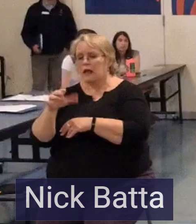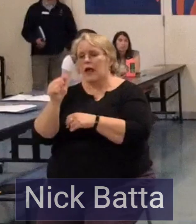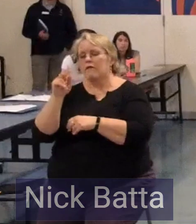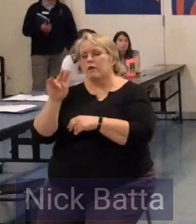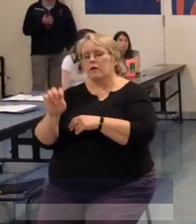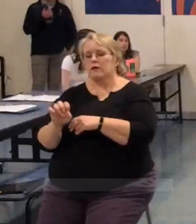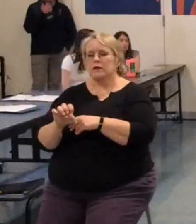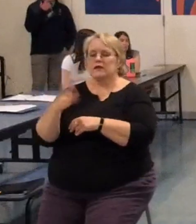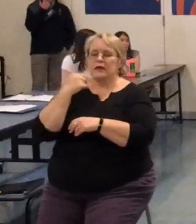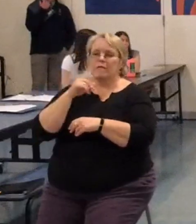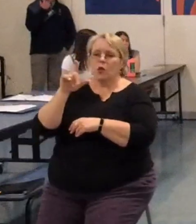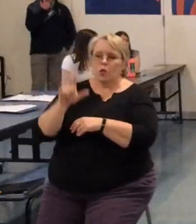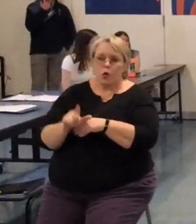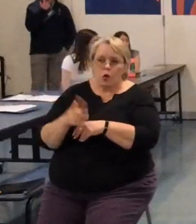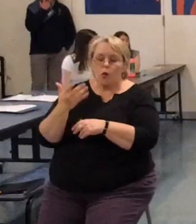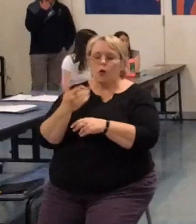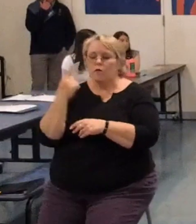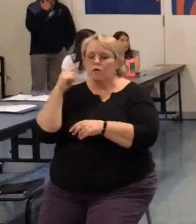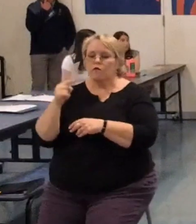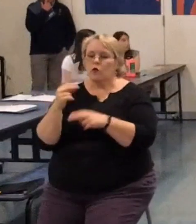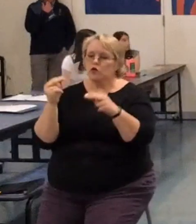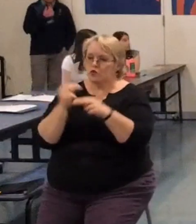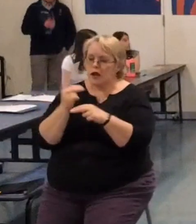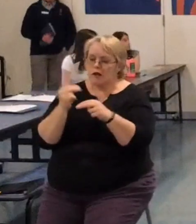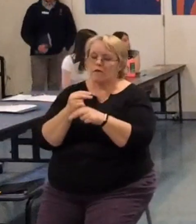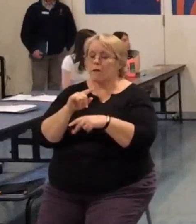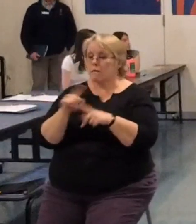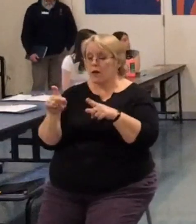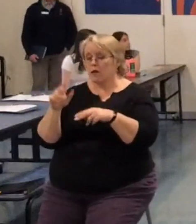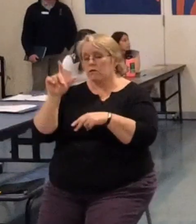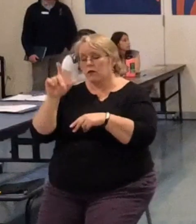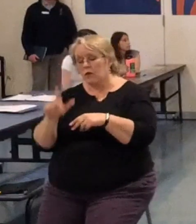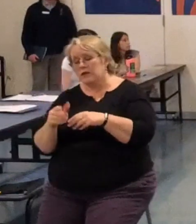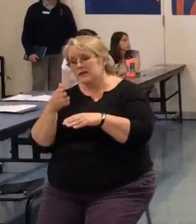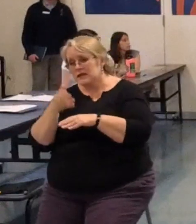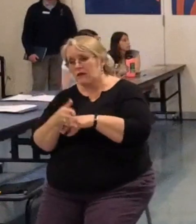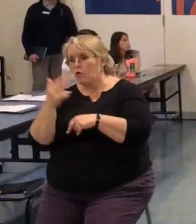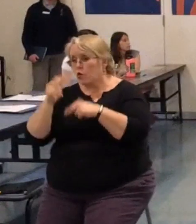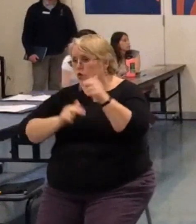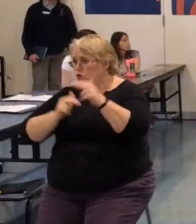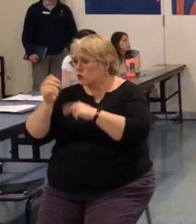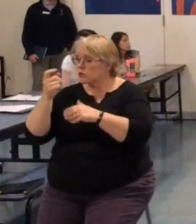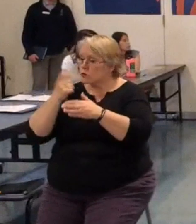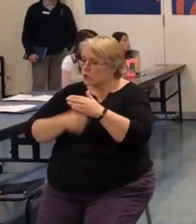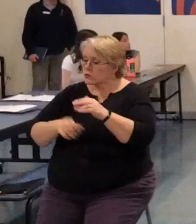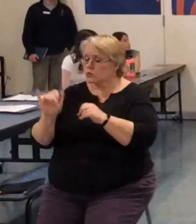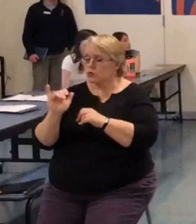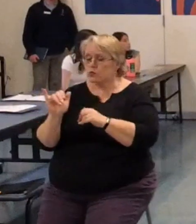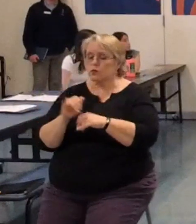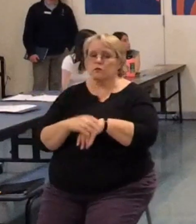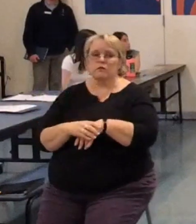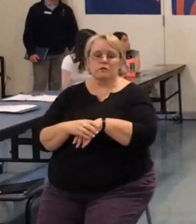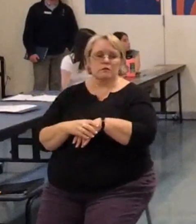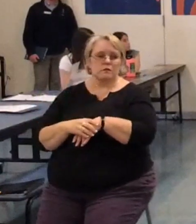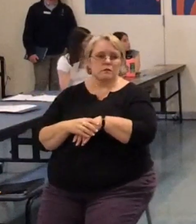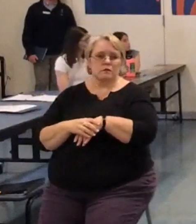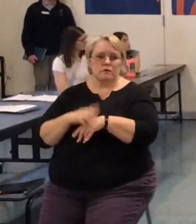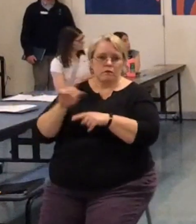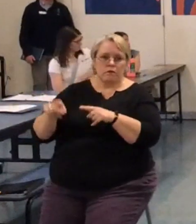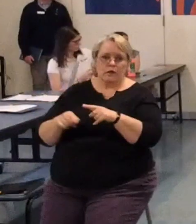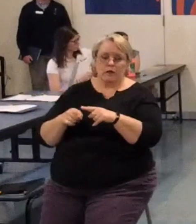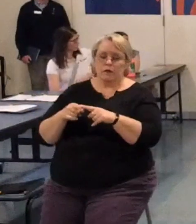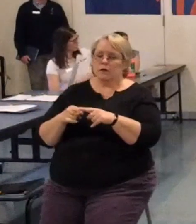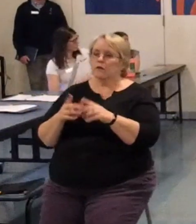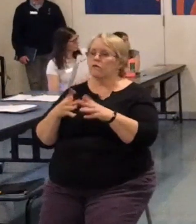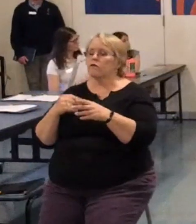are a little on the lower side in terms of traffic volumes, but they are also on the lower side in terms of construction cost estimates. When it pertains